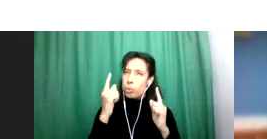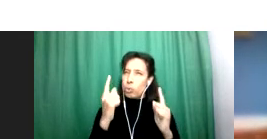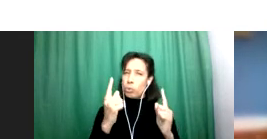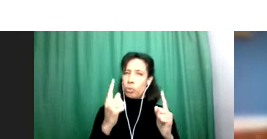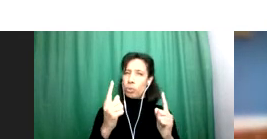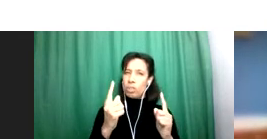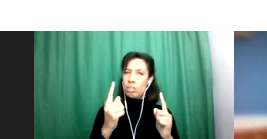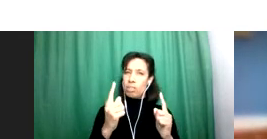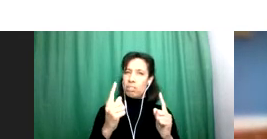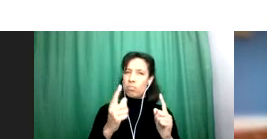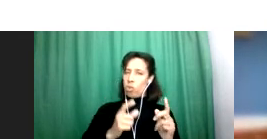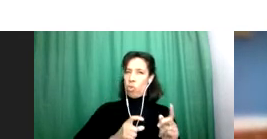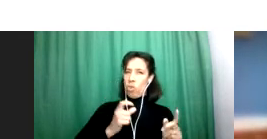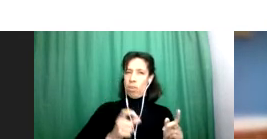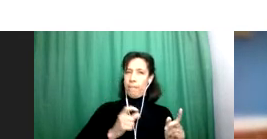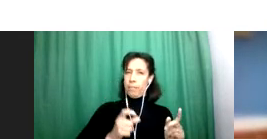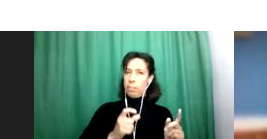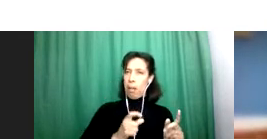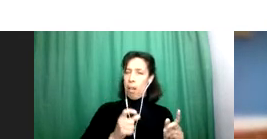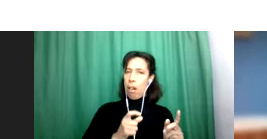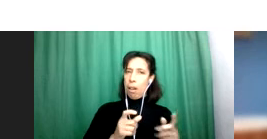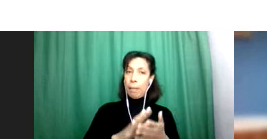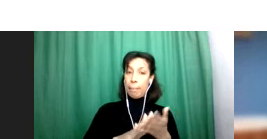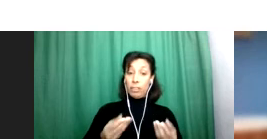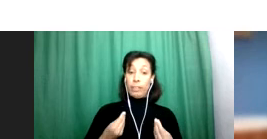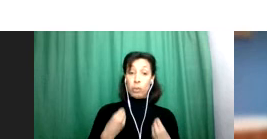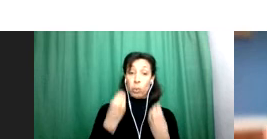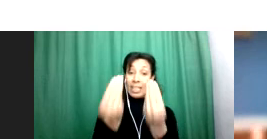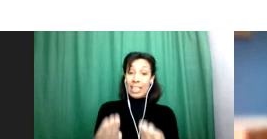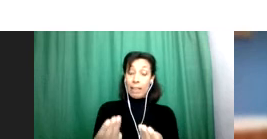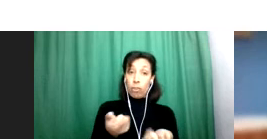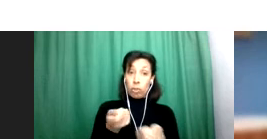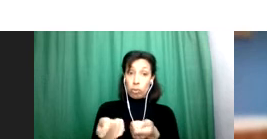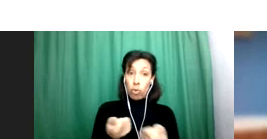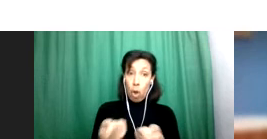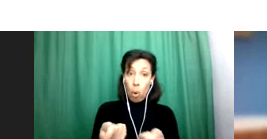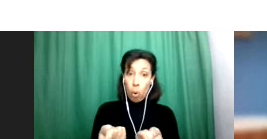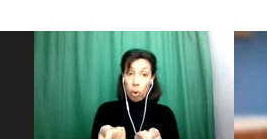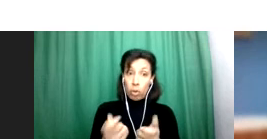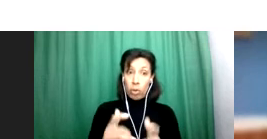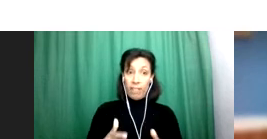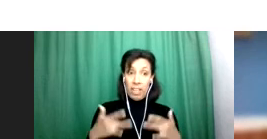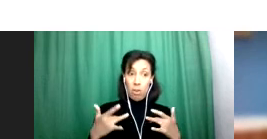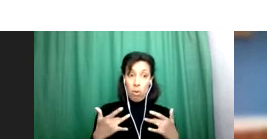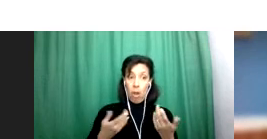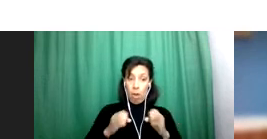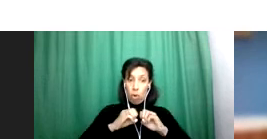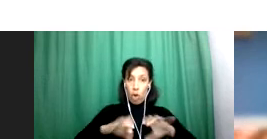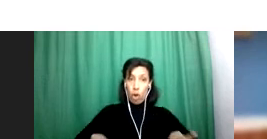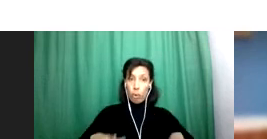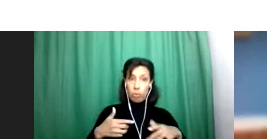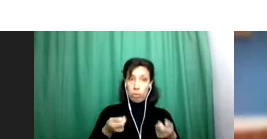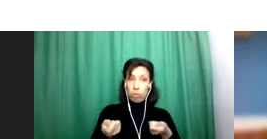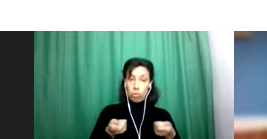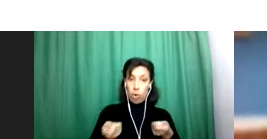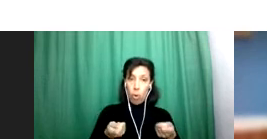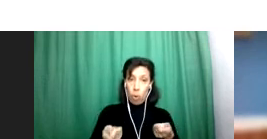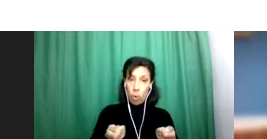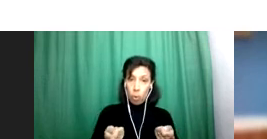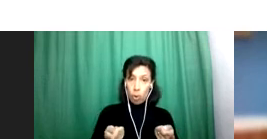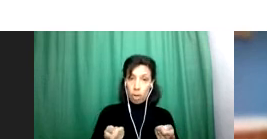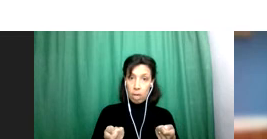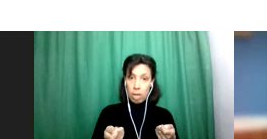of losing control. And it's important there to understand students, learners, pupils having control of